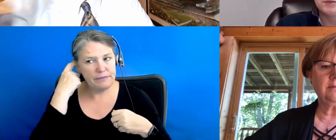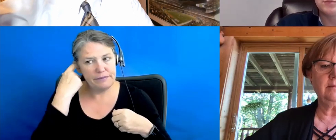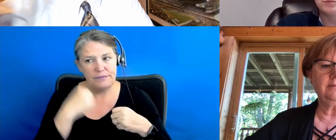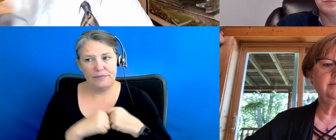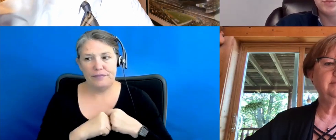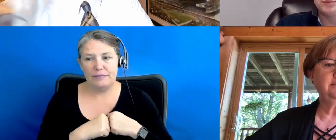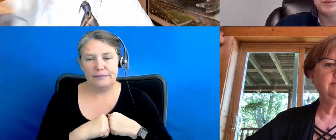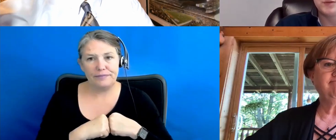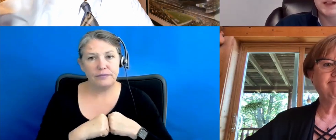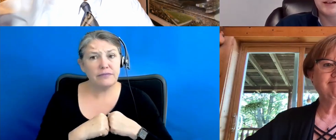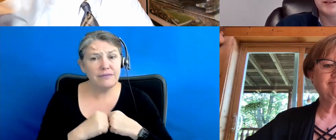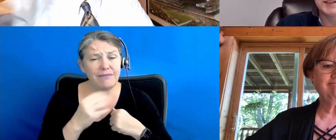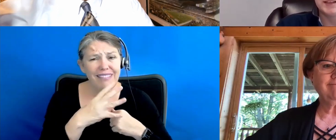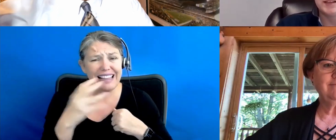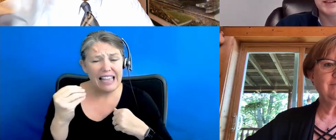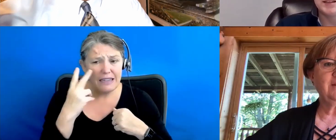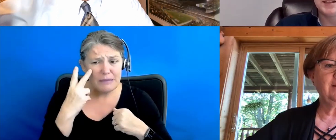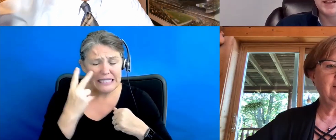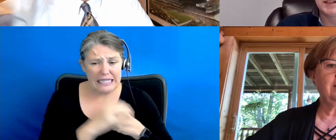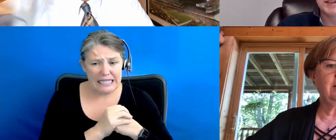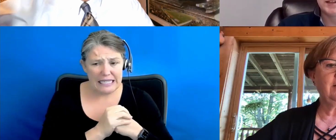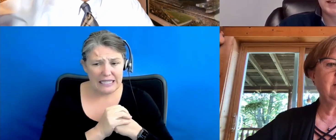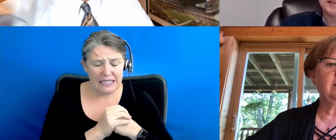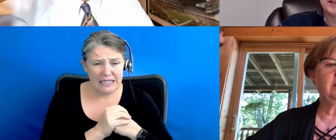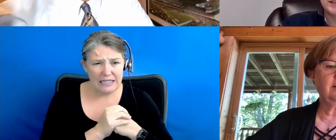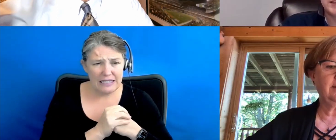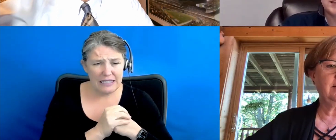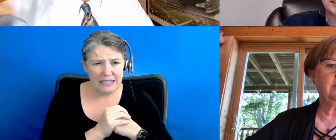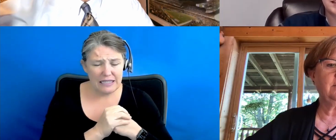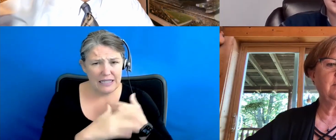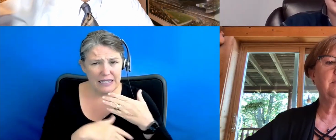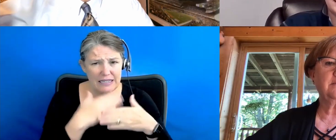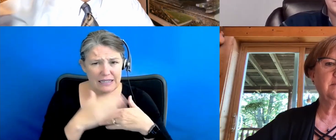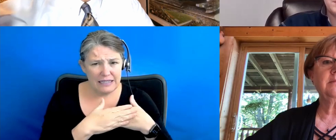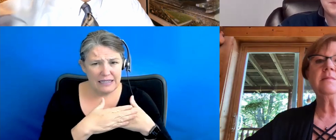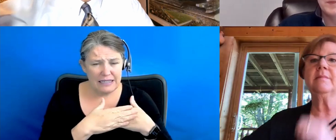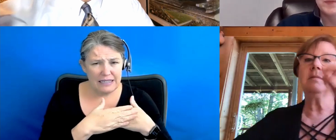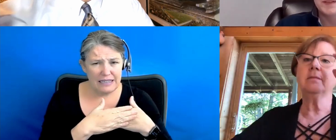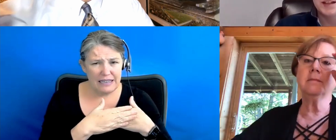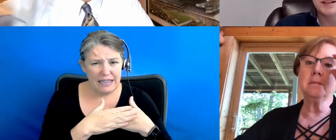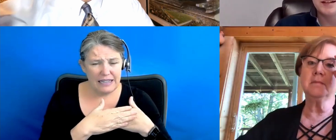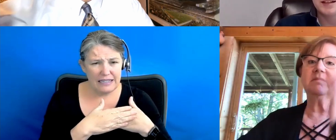And let's see, the next